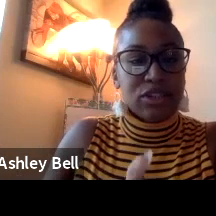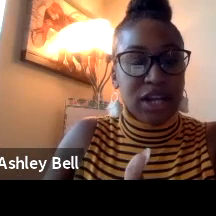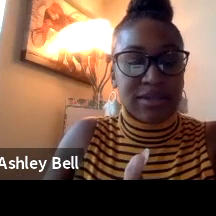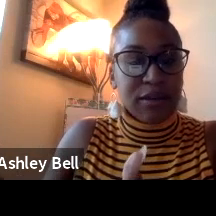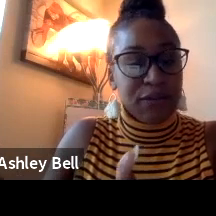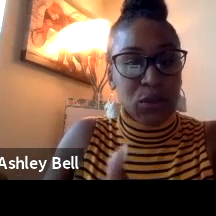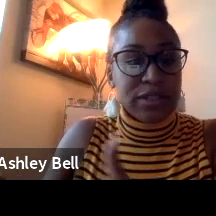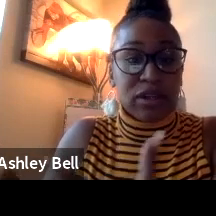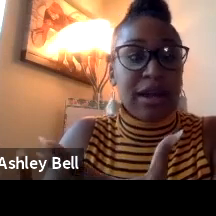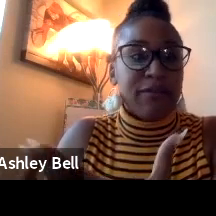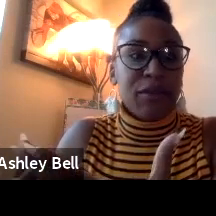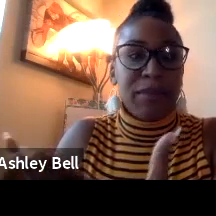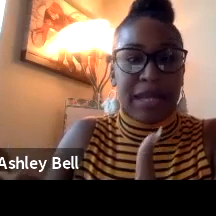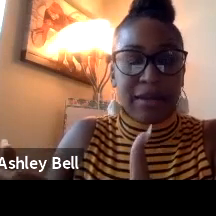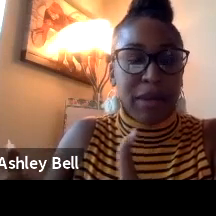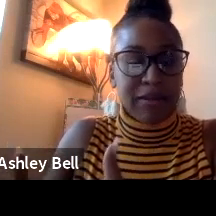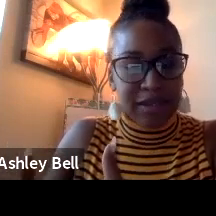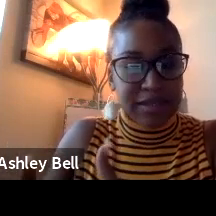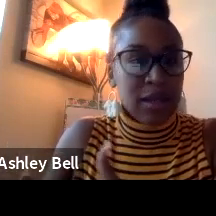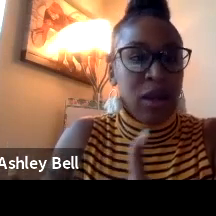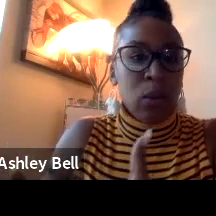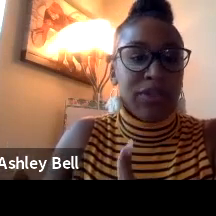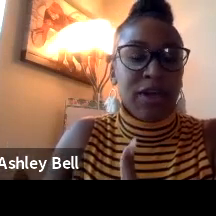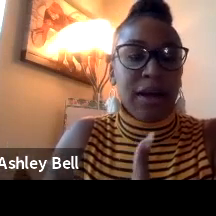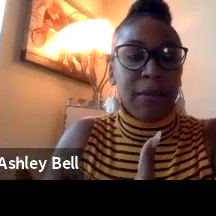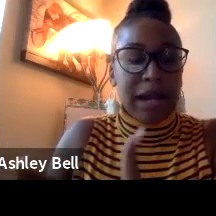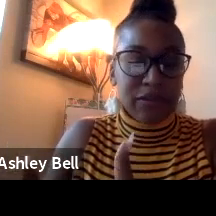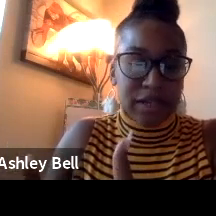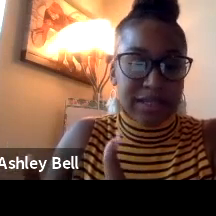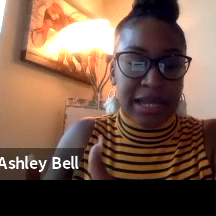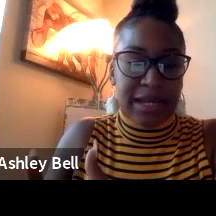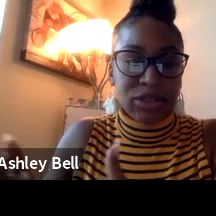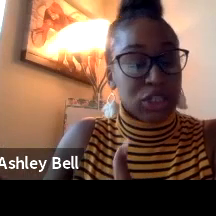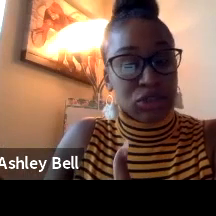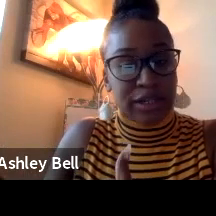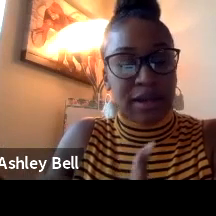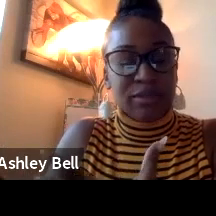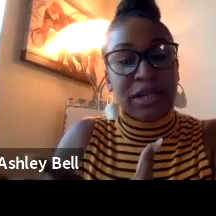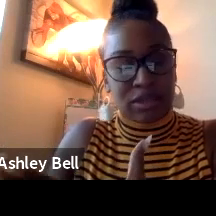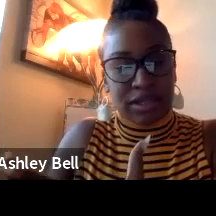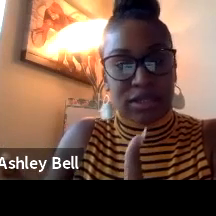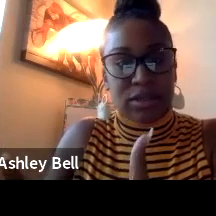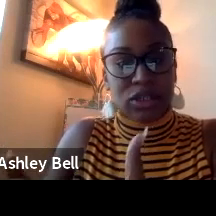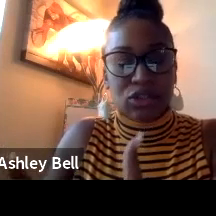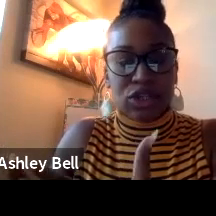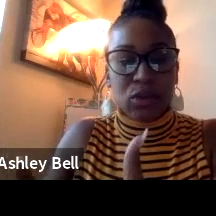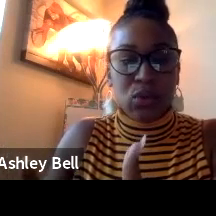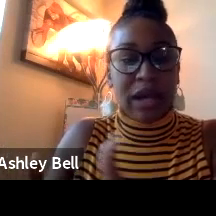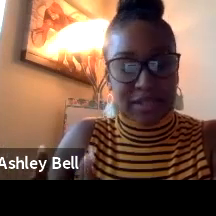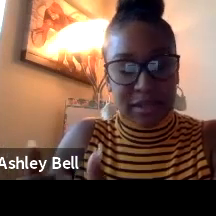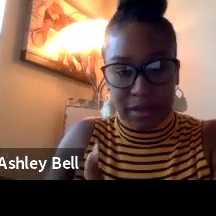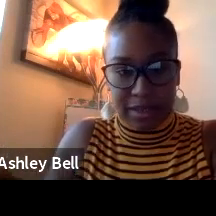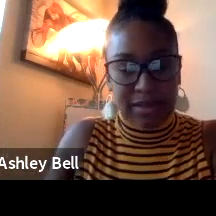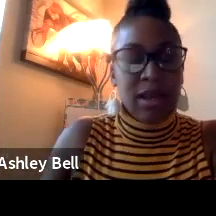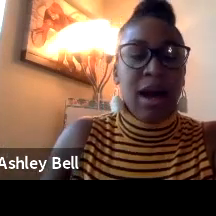these are just a few. These are kind of the main benefits with mindfulness and children, especially children who